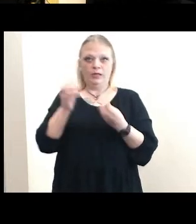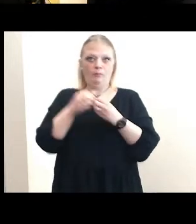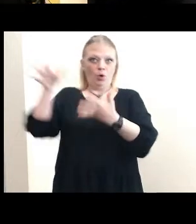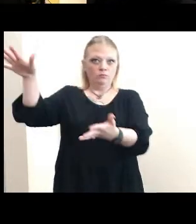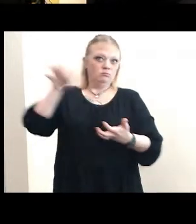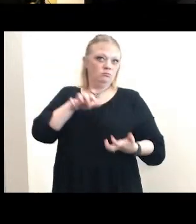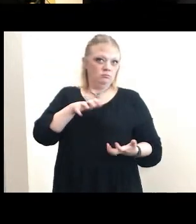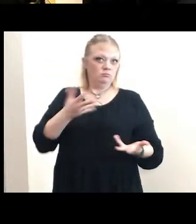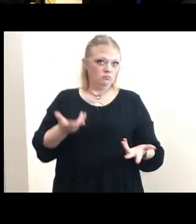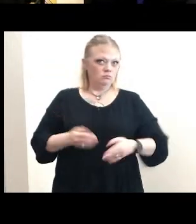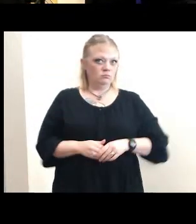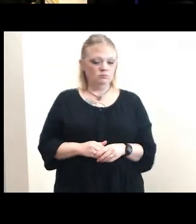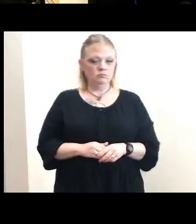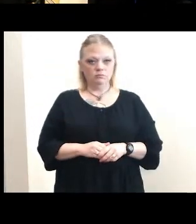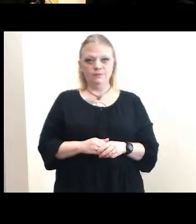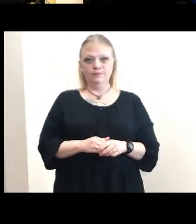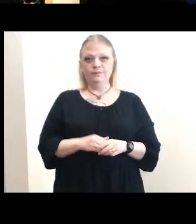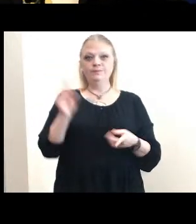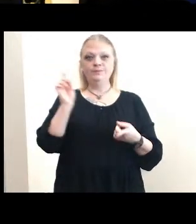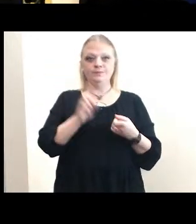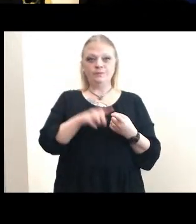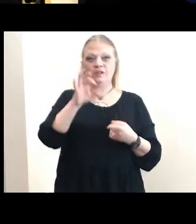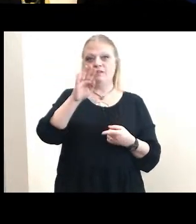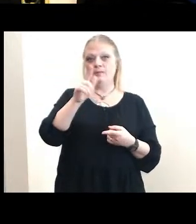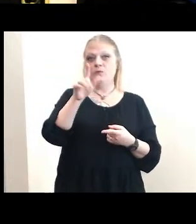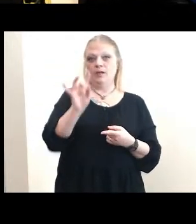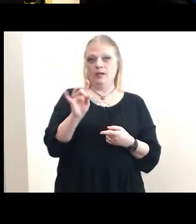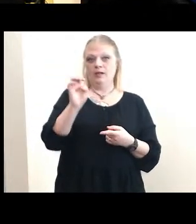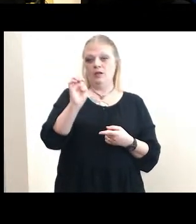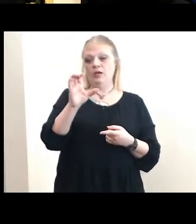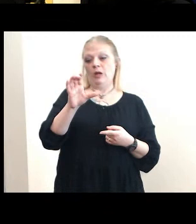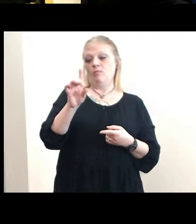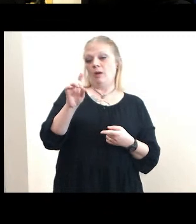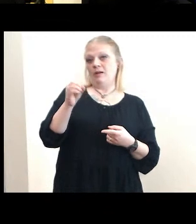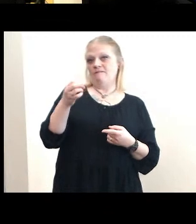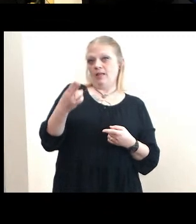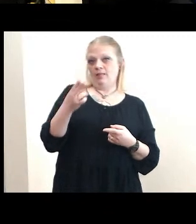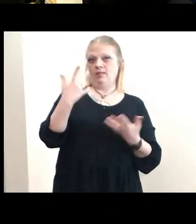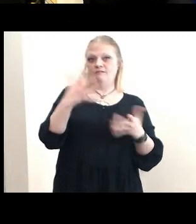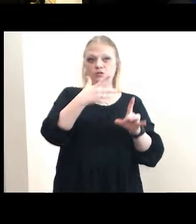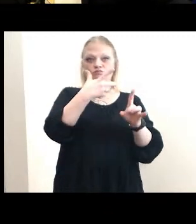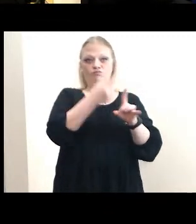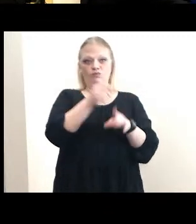our region. Through February 28th, the Erie County Department of Health has administered